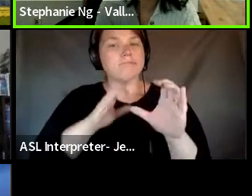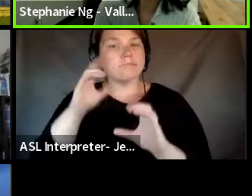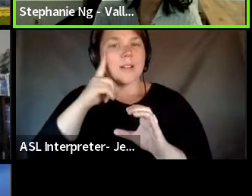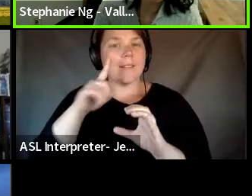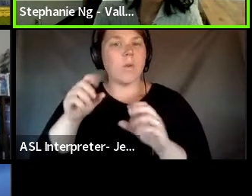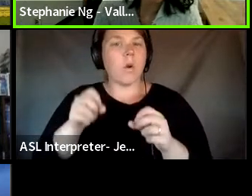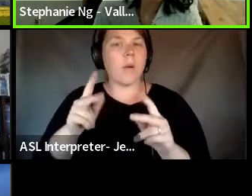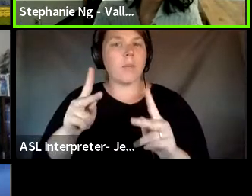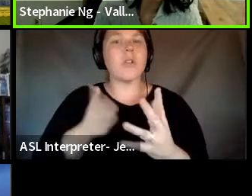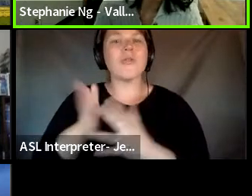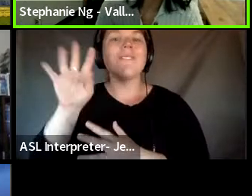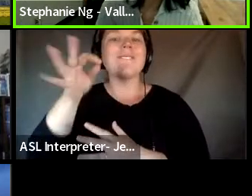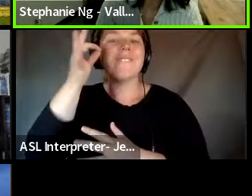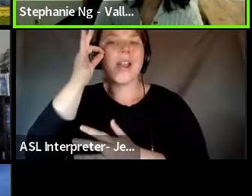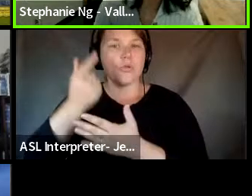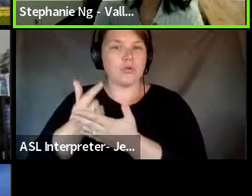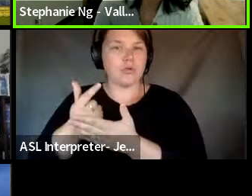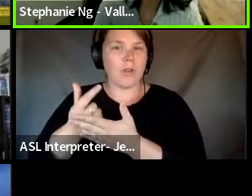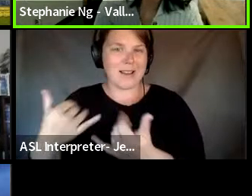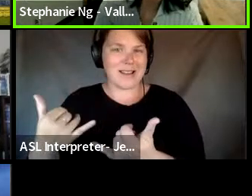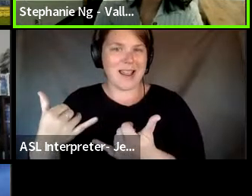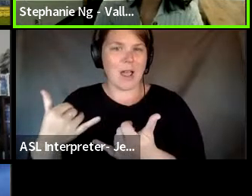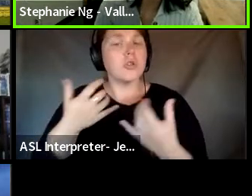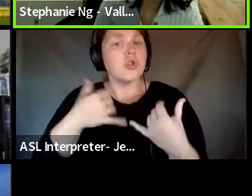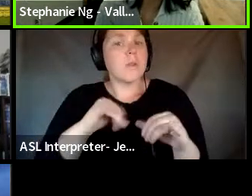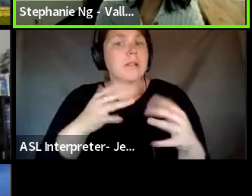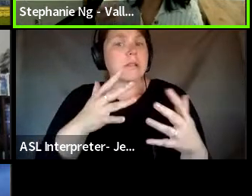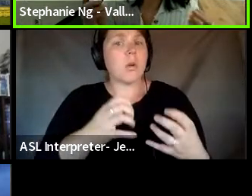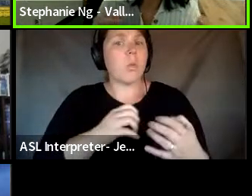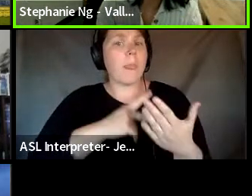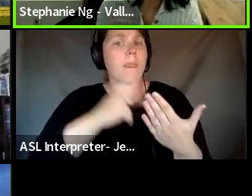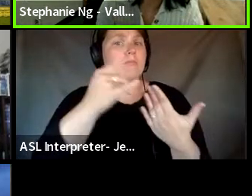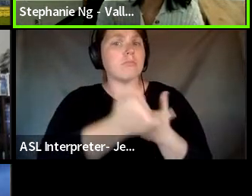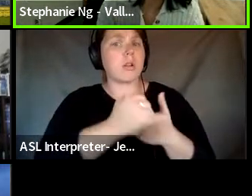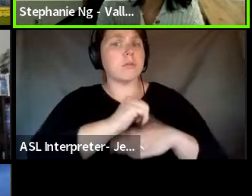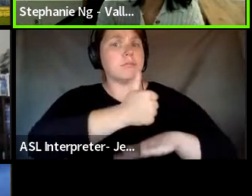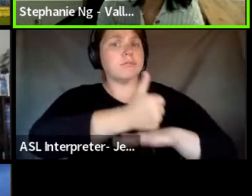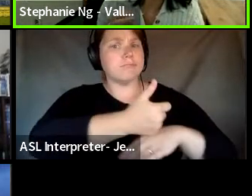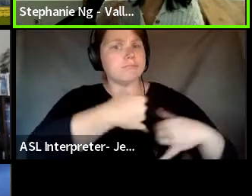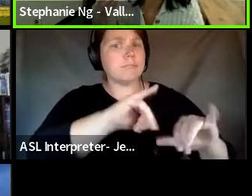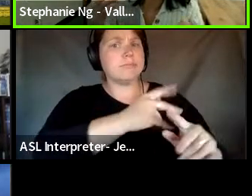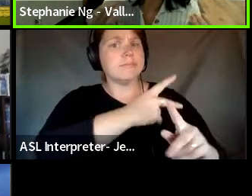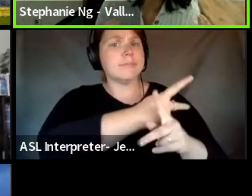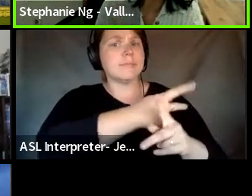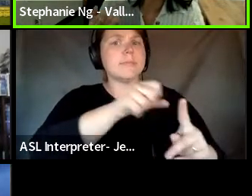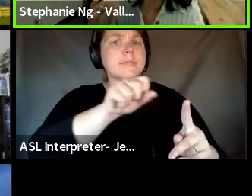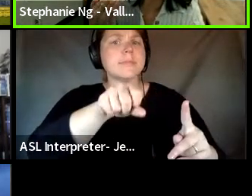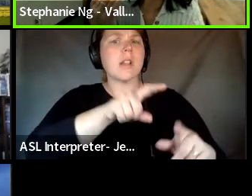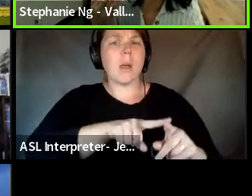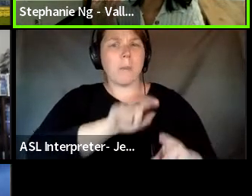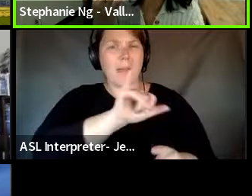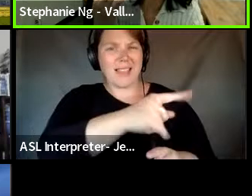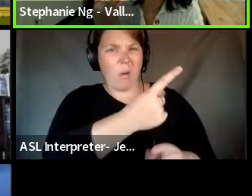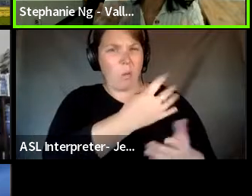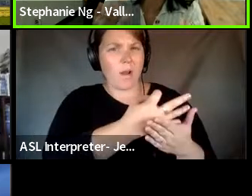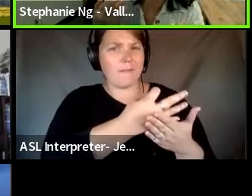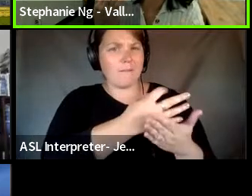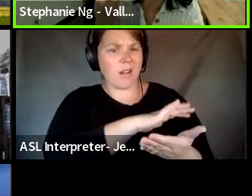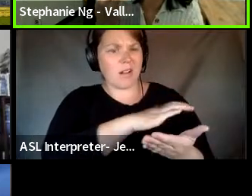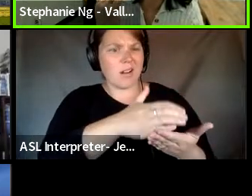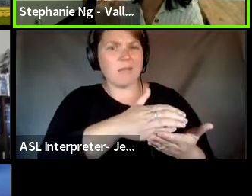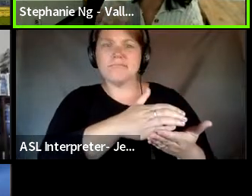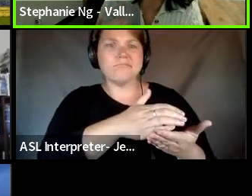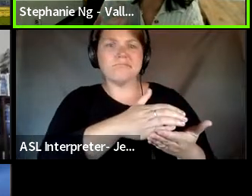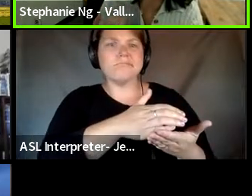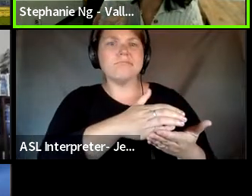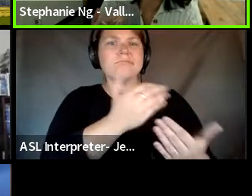through a federal grant now. So we still want to do the project, but again, this funding source alone, we're kind of limited by what we can give